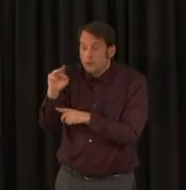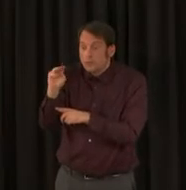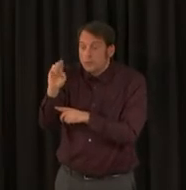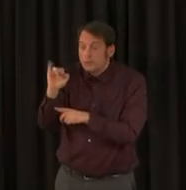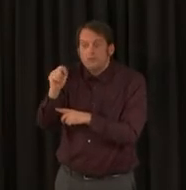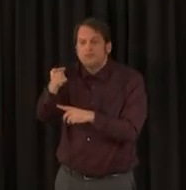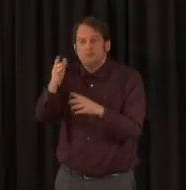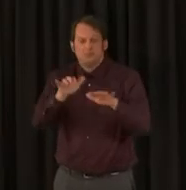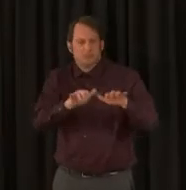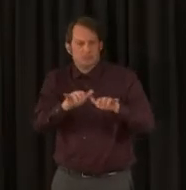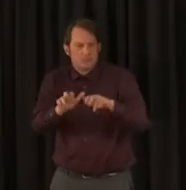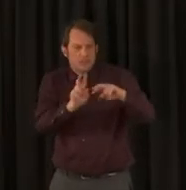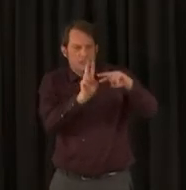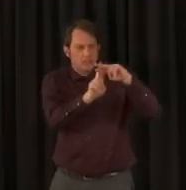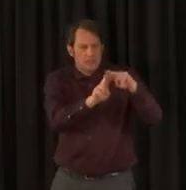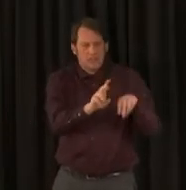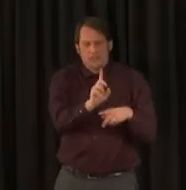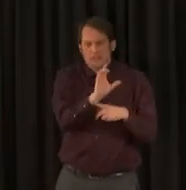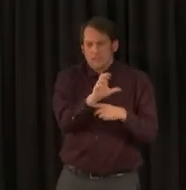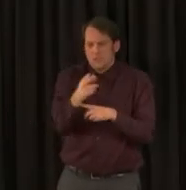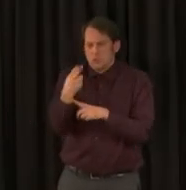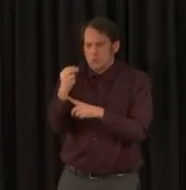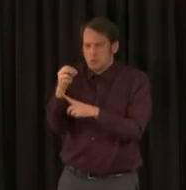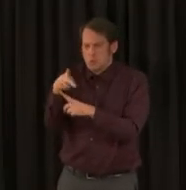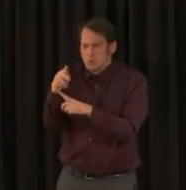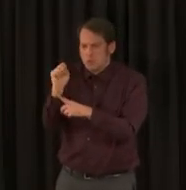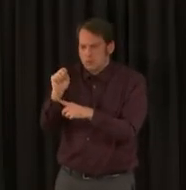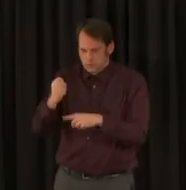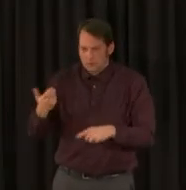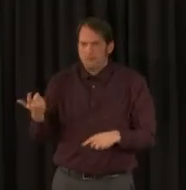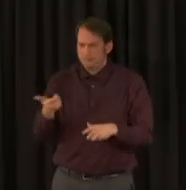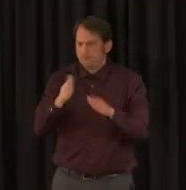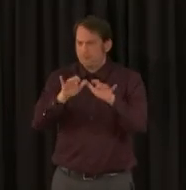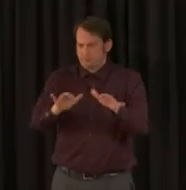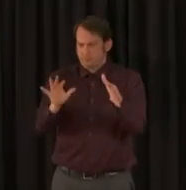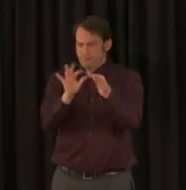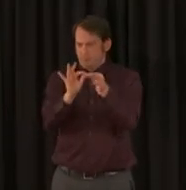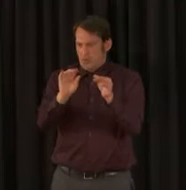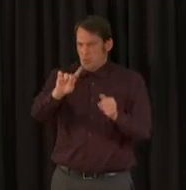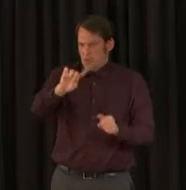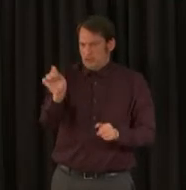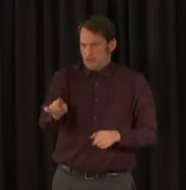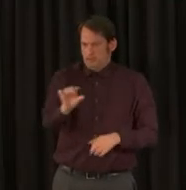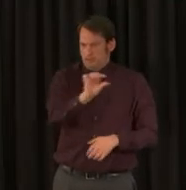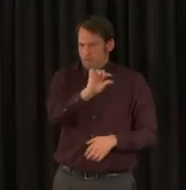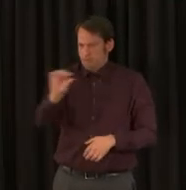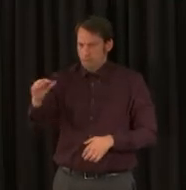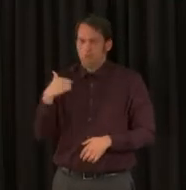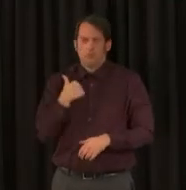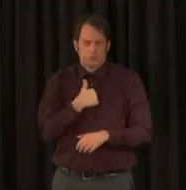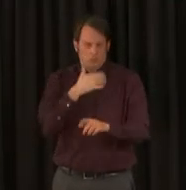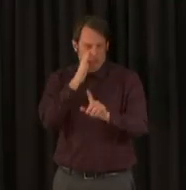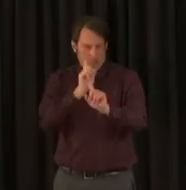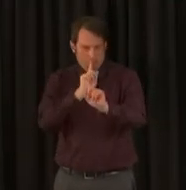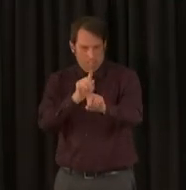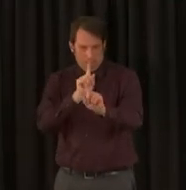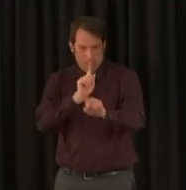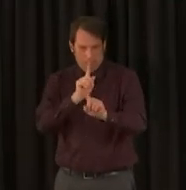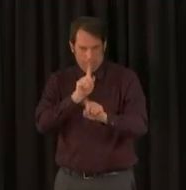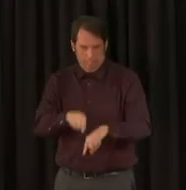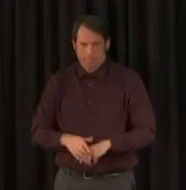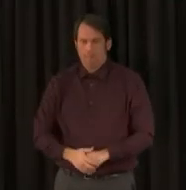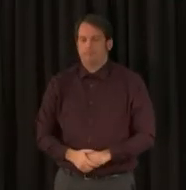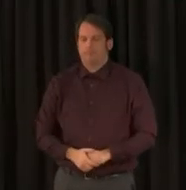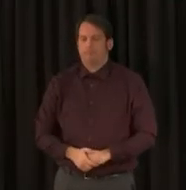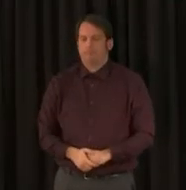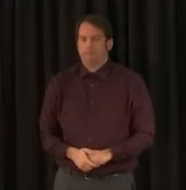hashtag DCHope. As well as the chat function on Facebook in order to ask a question of any of our panelists. So with